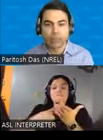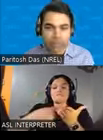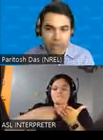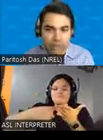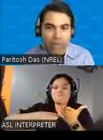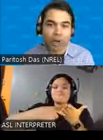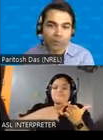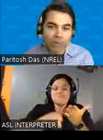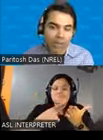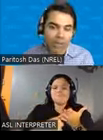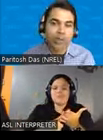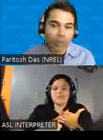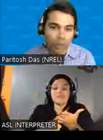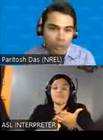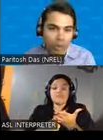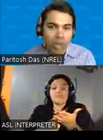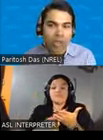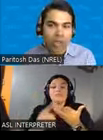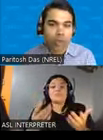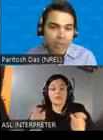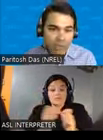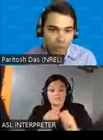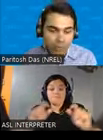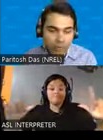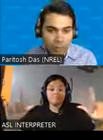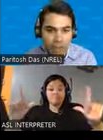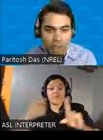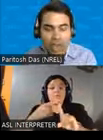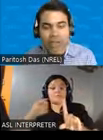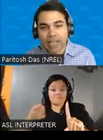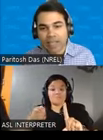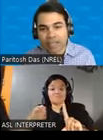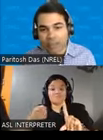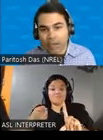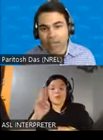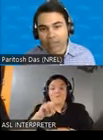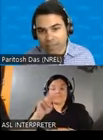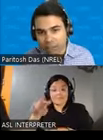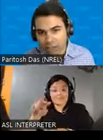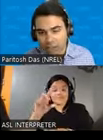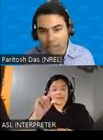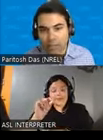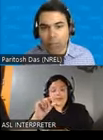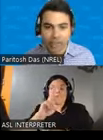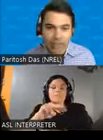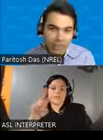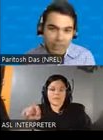demand projections from fiscal year 2022 to fiscal year 2051, disaggregated by sector